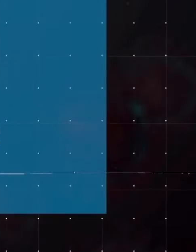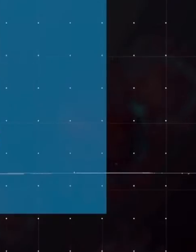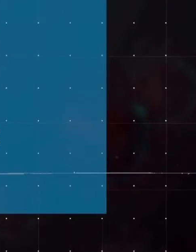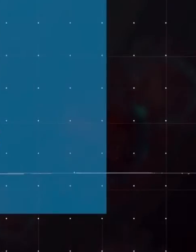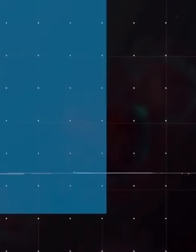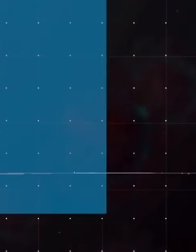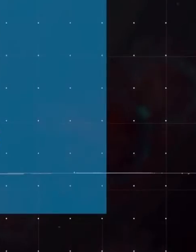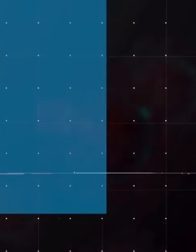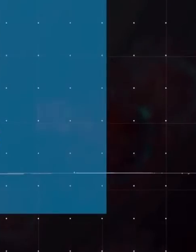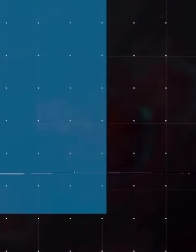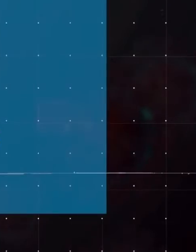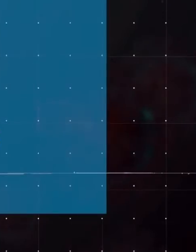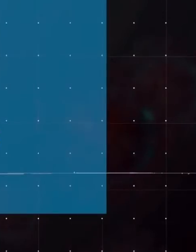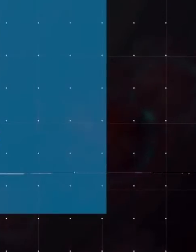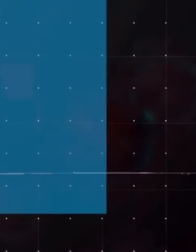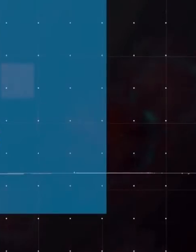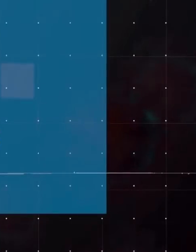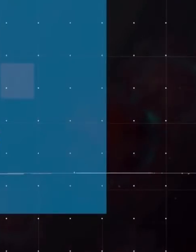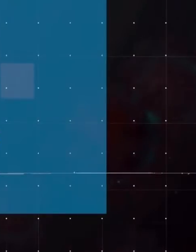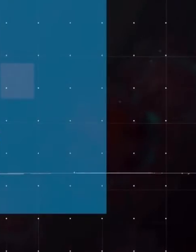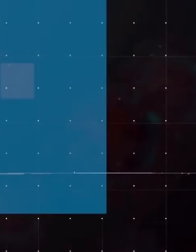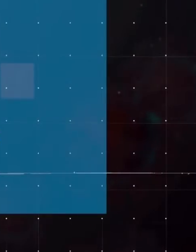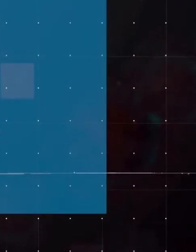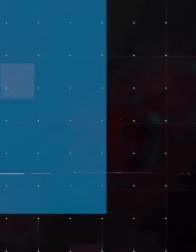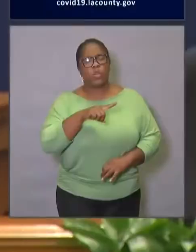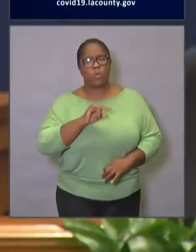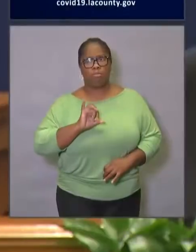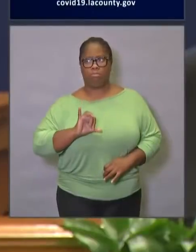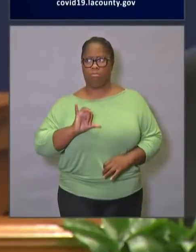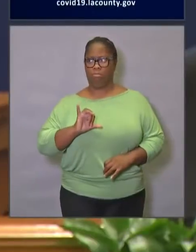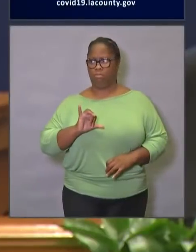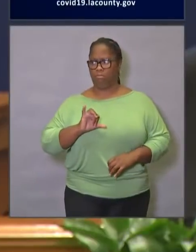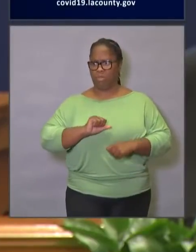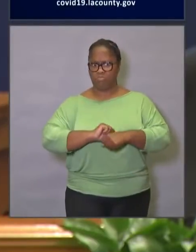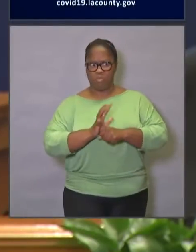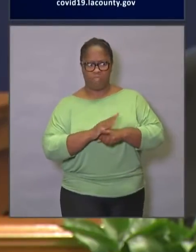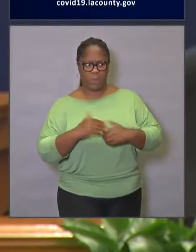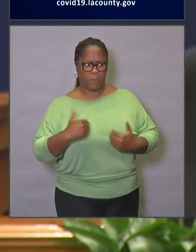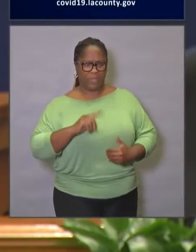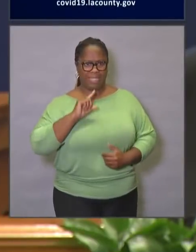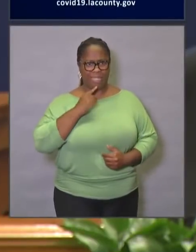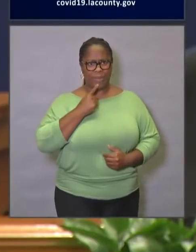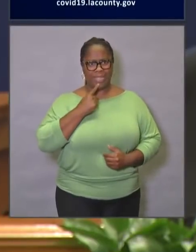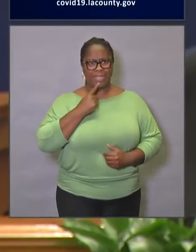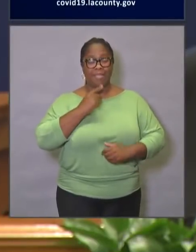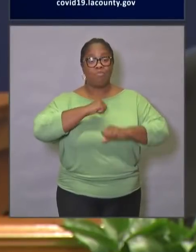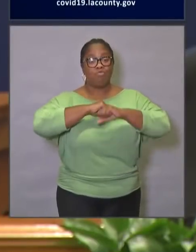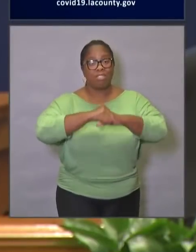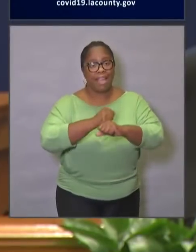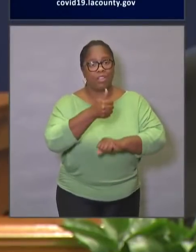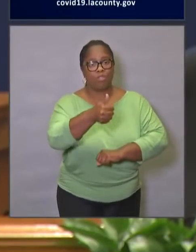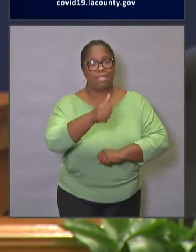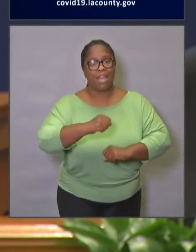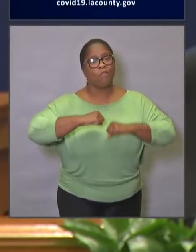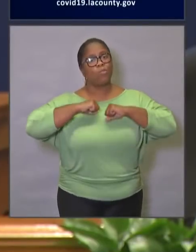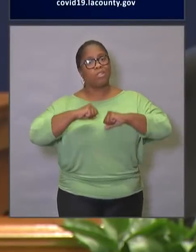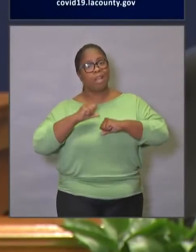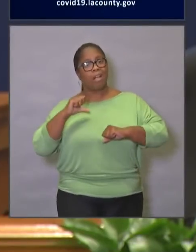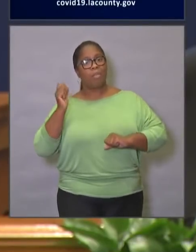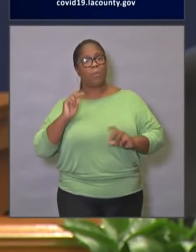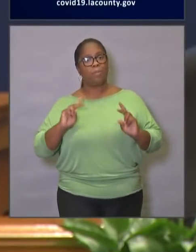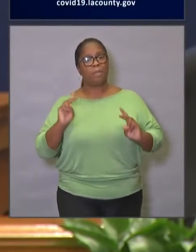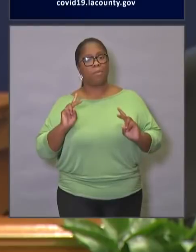I also urge you to take the responsibility to protect yourself and others with the gravity it requires. Additionally, it's